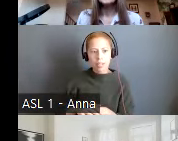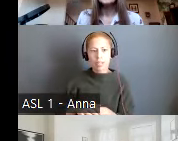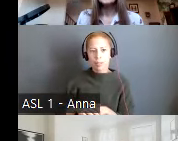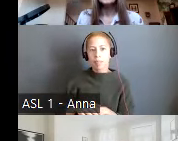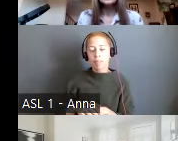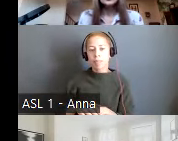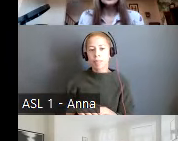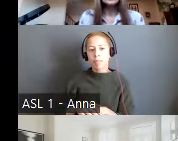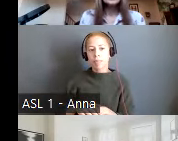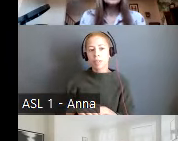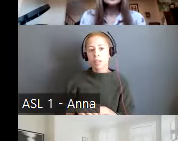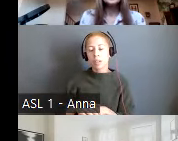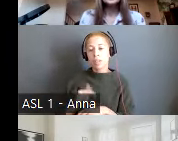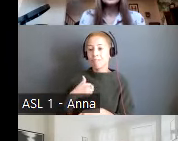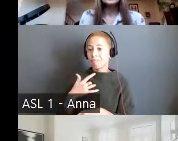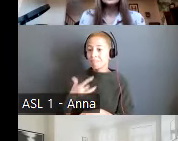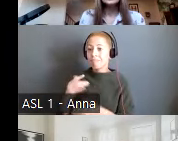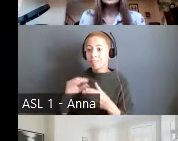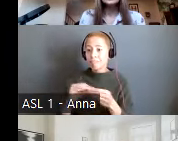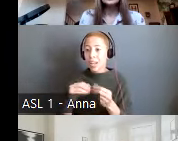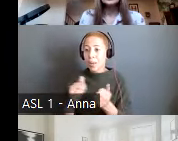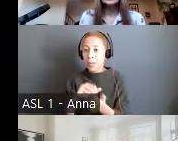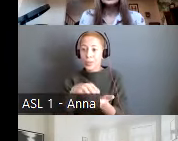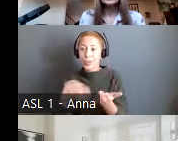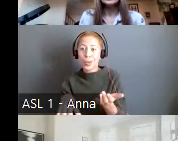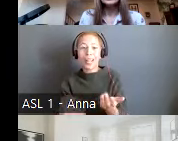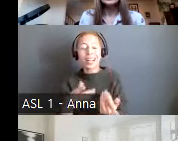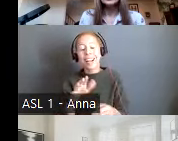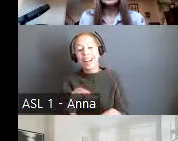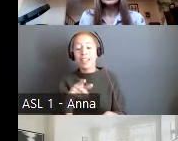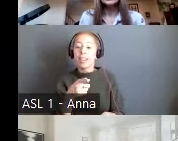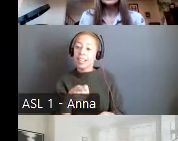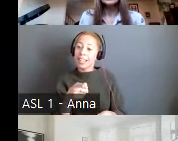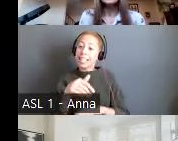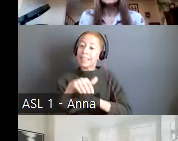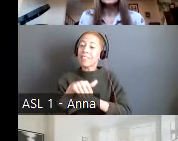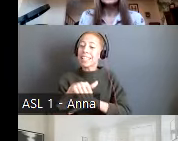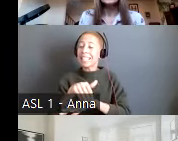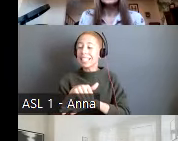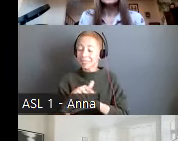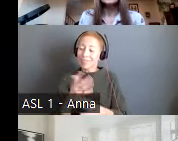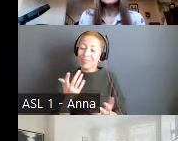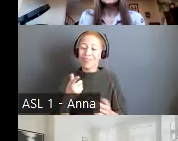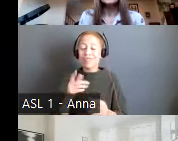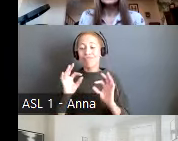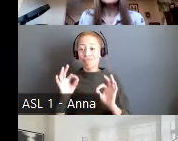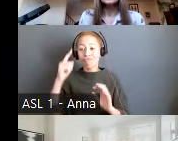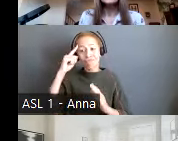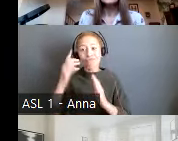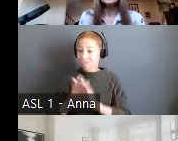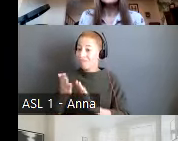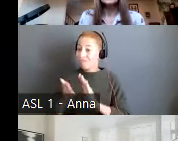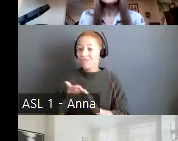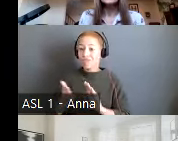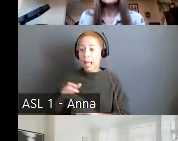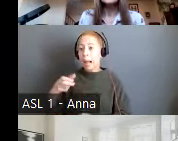students, you know, have you ever started out the evening as a mentally capable person and then had one too many tequilas or one too many whatever?